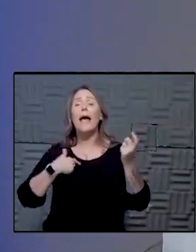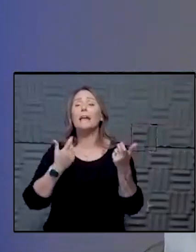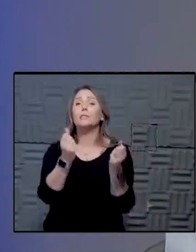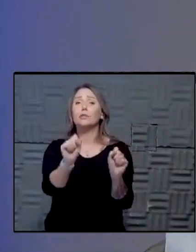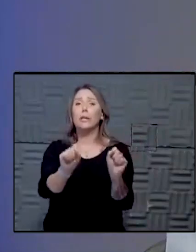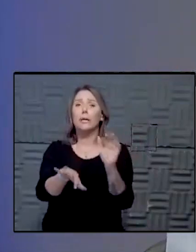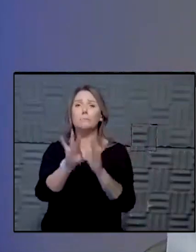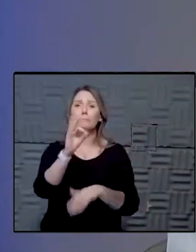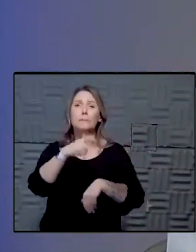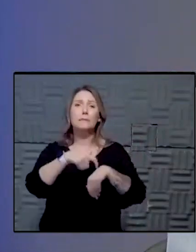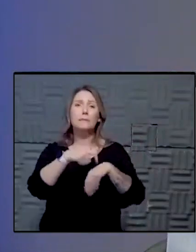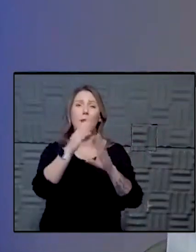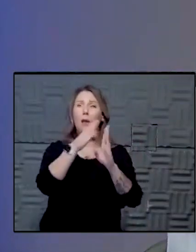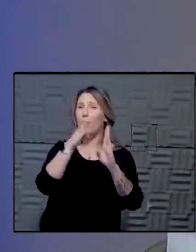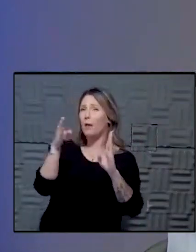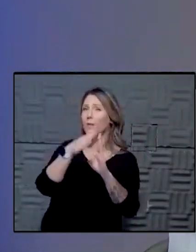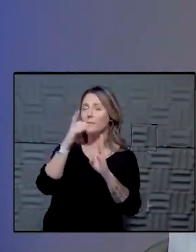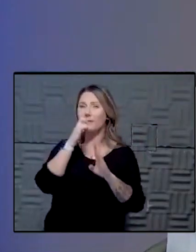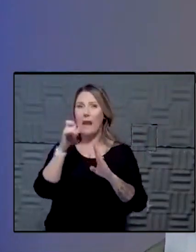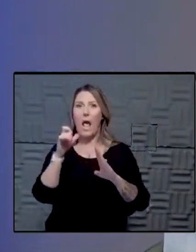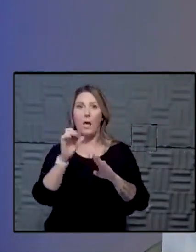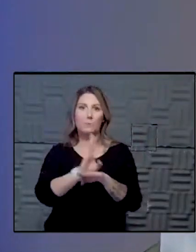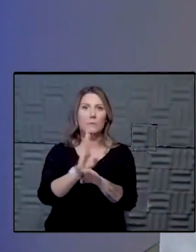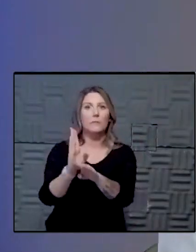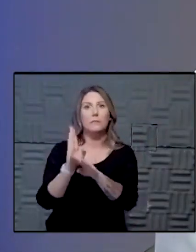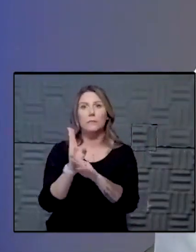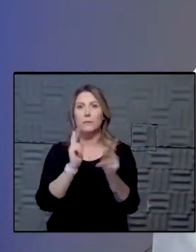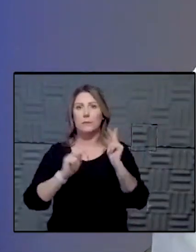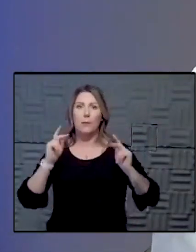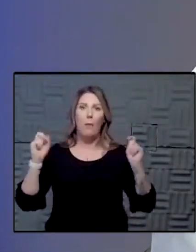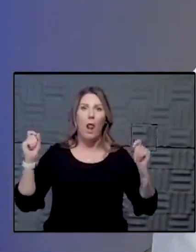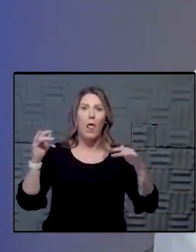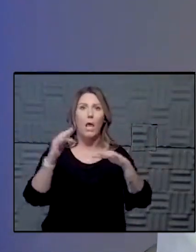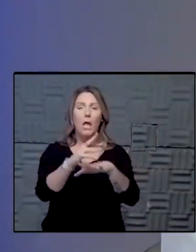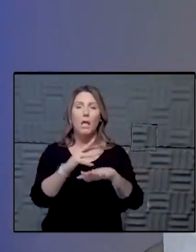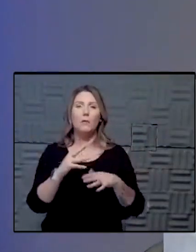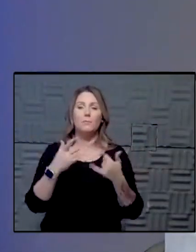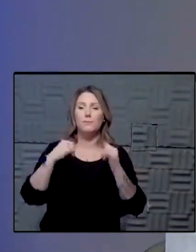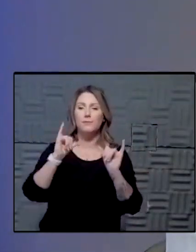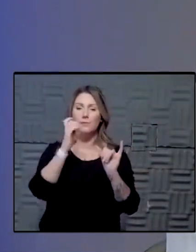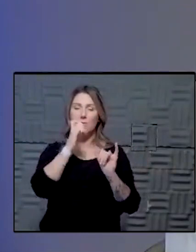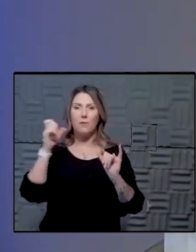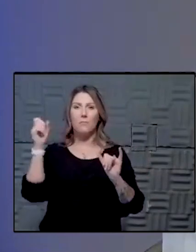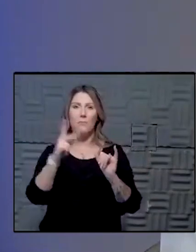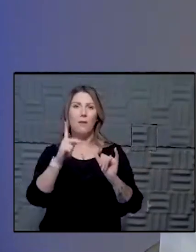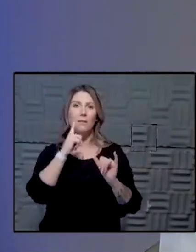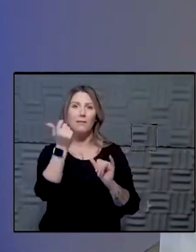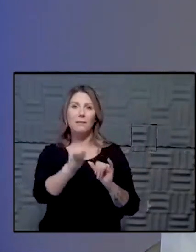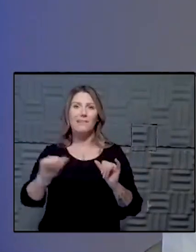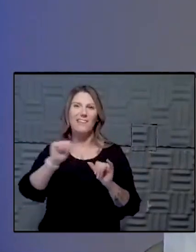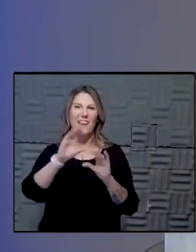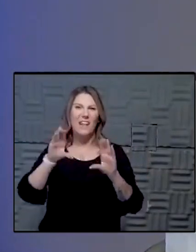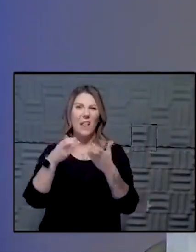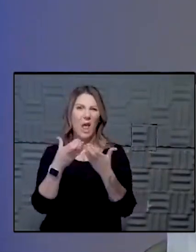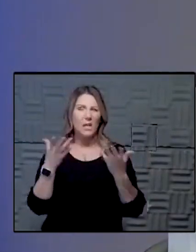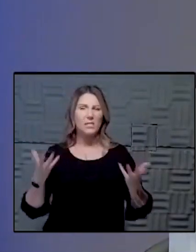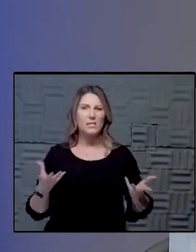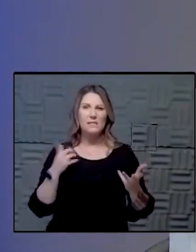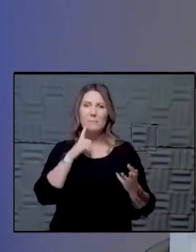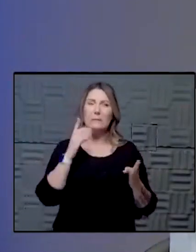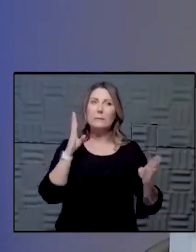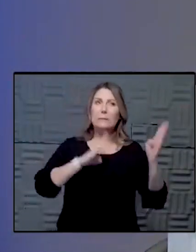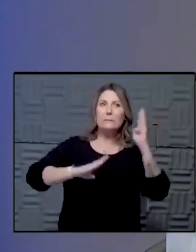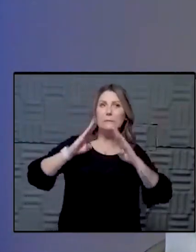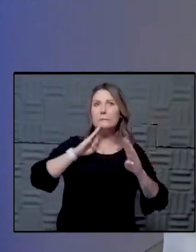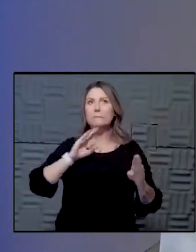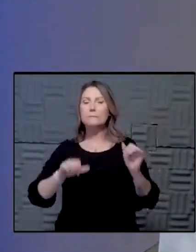pick times that are less busy. Still have not been able to make it back to any specific classes. Still do feel a little bit weary about